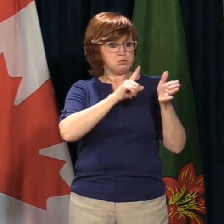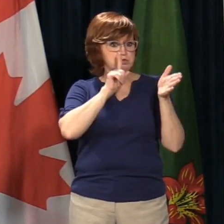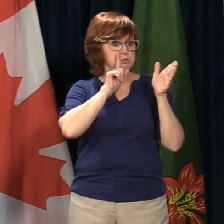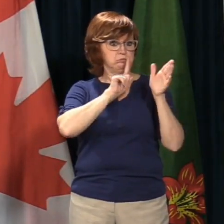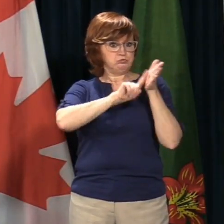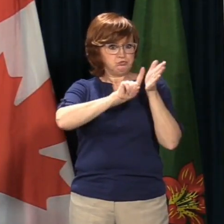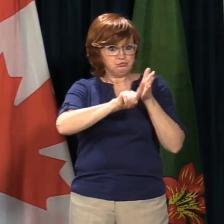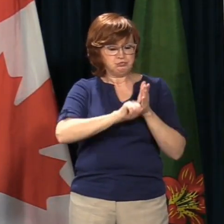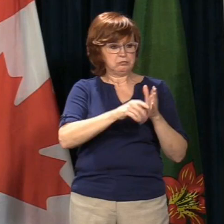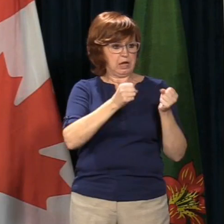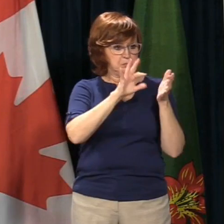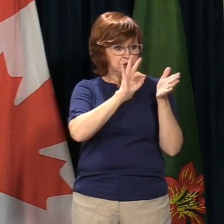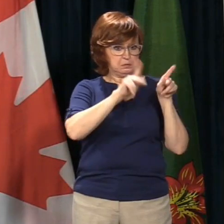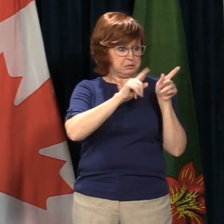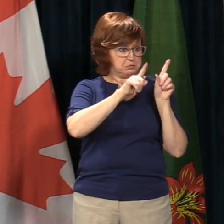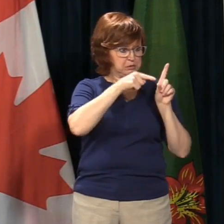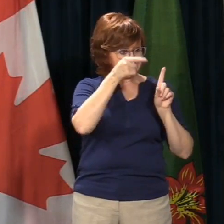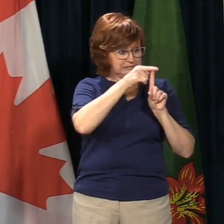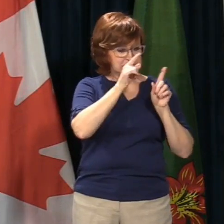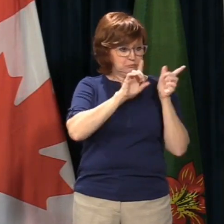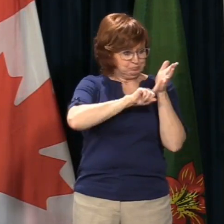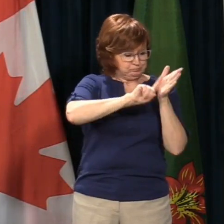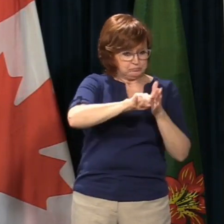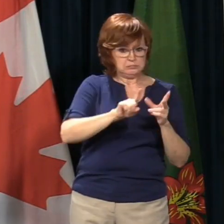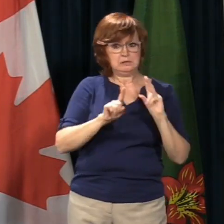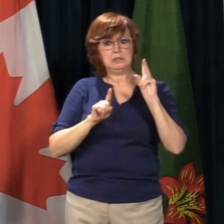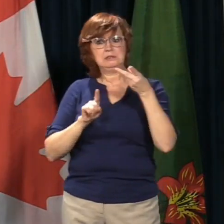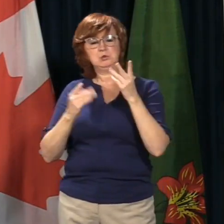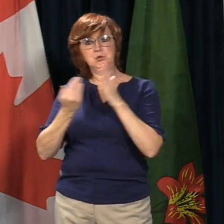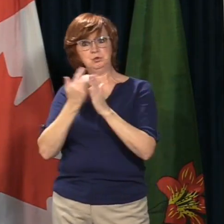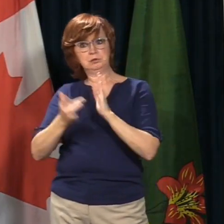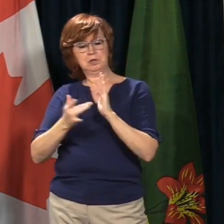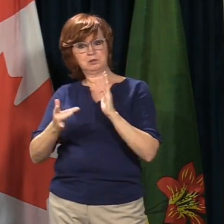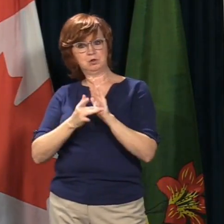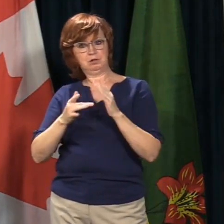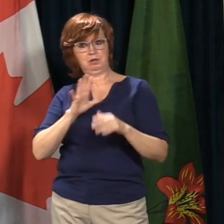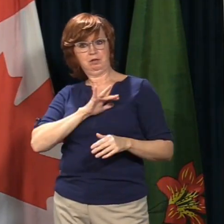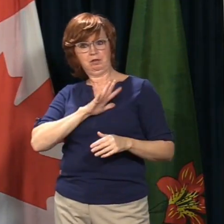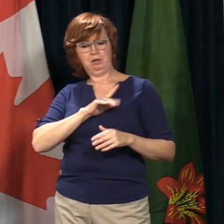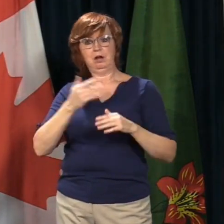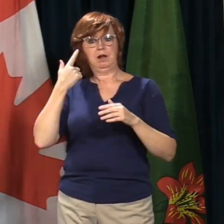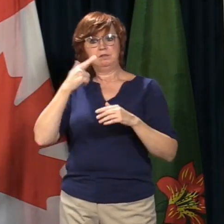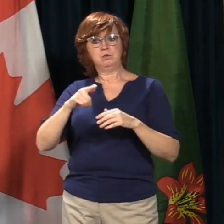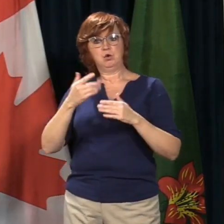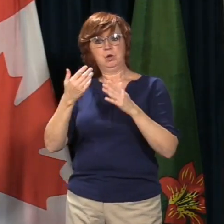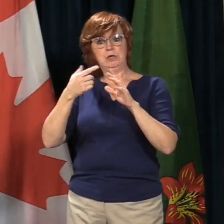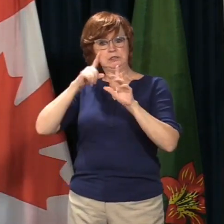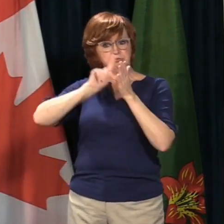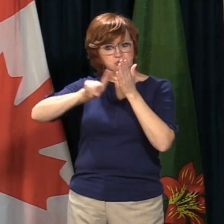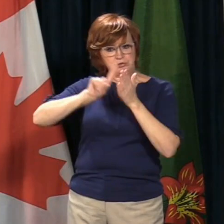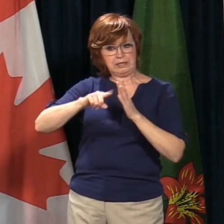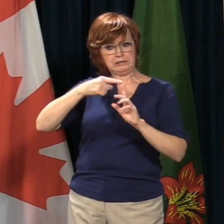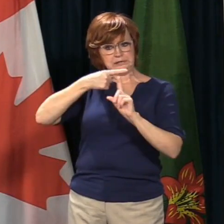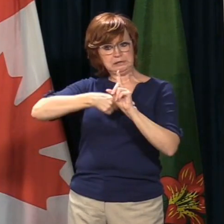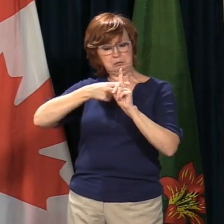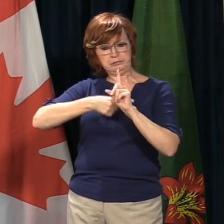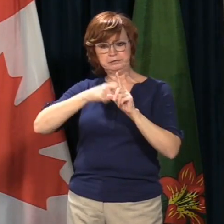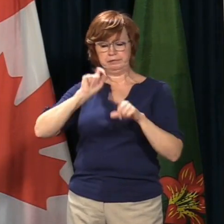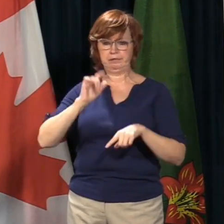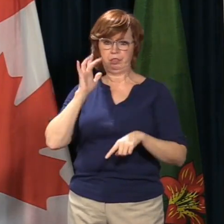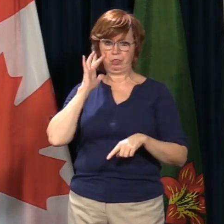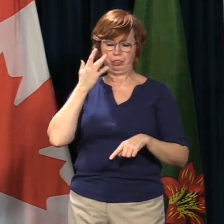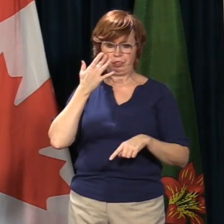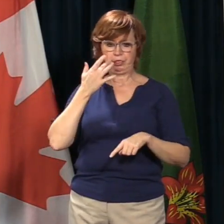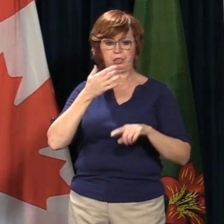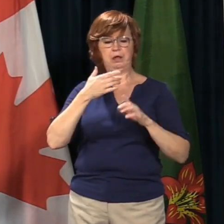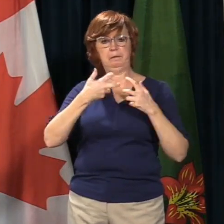on temperature screening that will support procedures that we've put in place last week to help mitigate any delays in getting our healthcare workers to the units, to